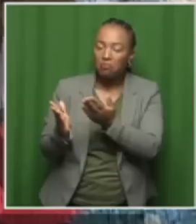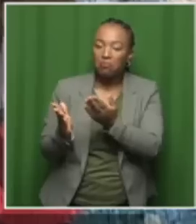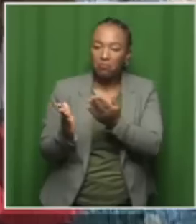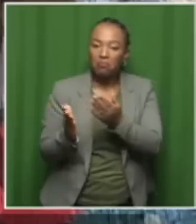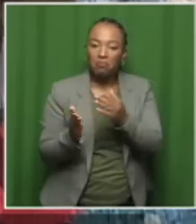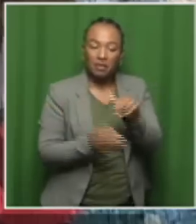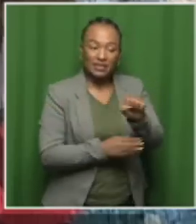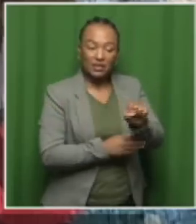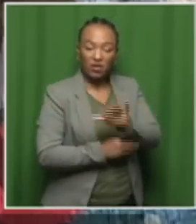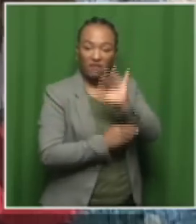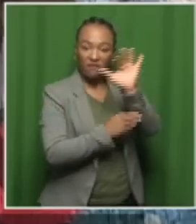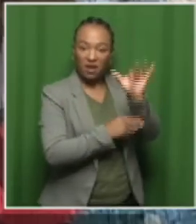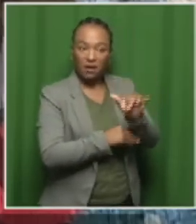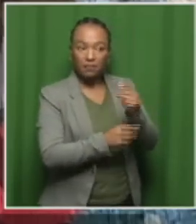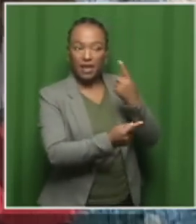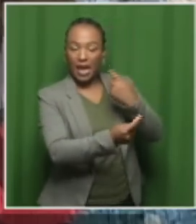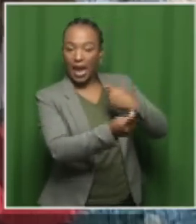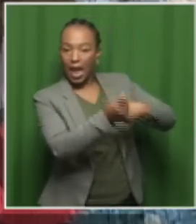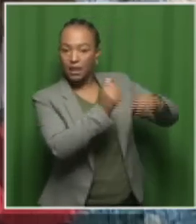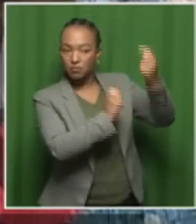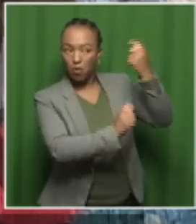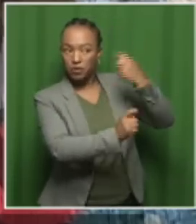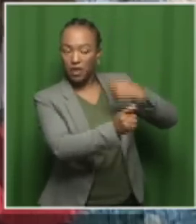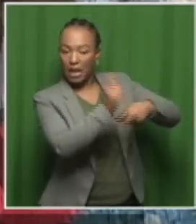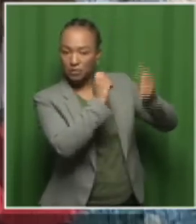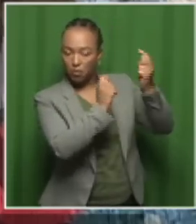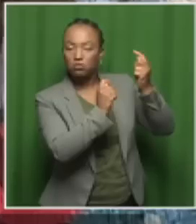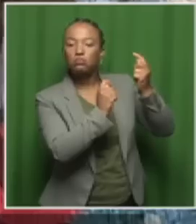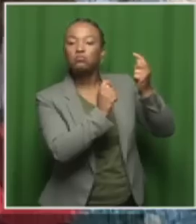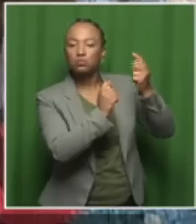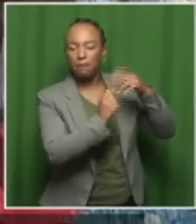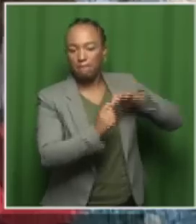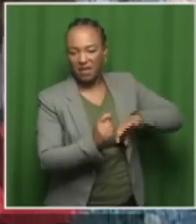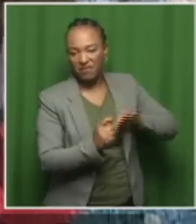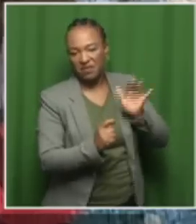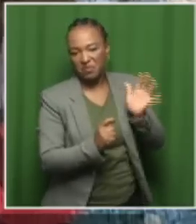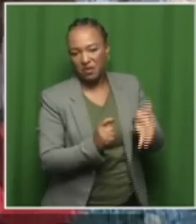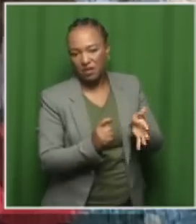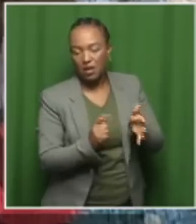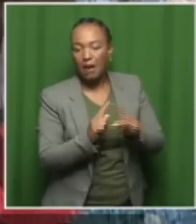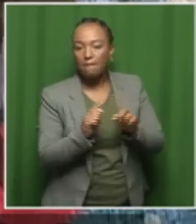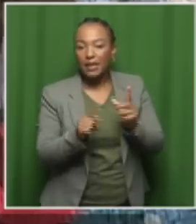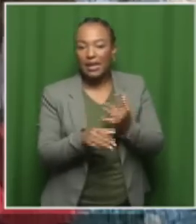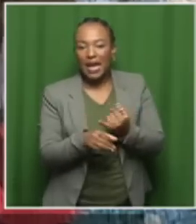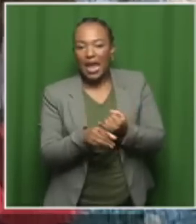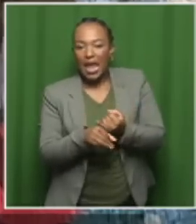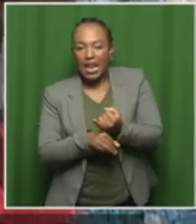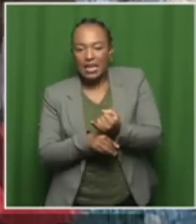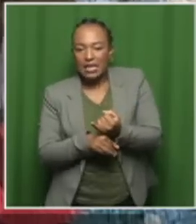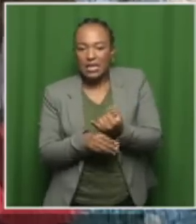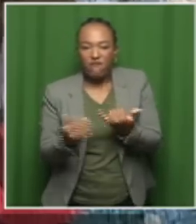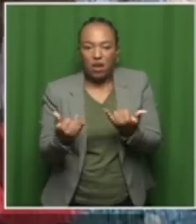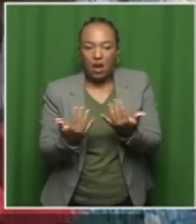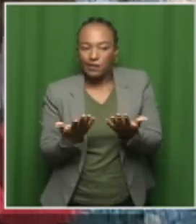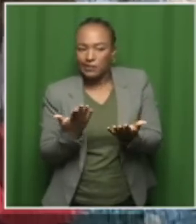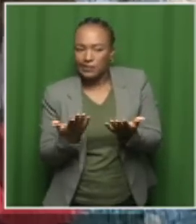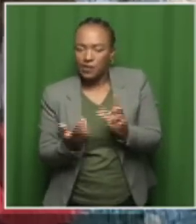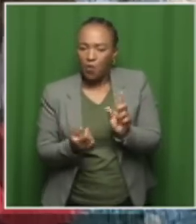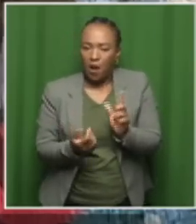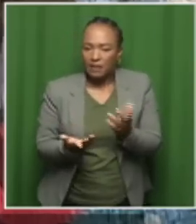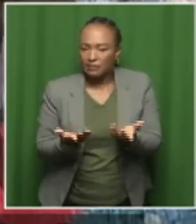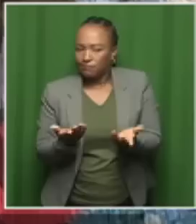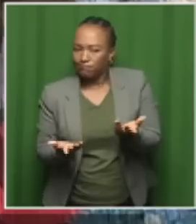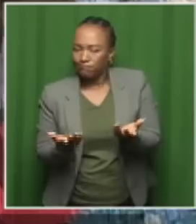Africa's export performance could benefit. But it's too early to see exactly, and there is a wide disparity